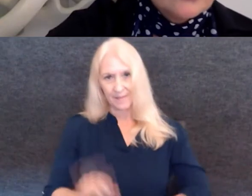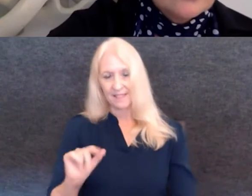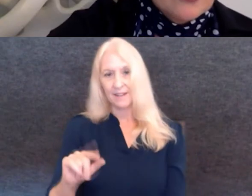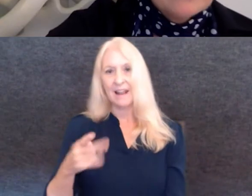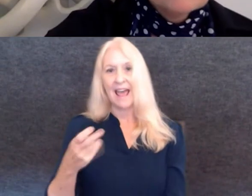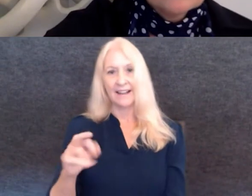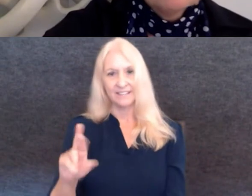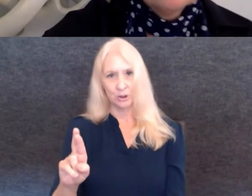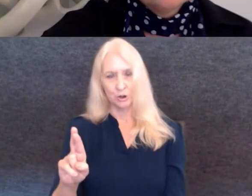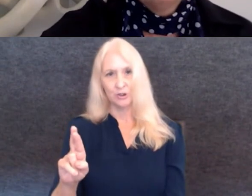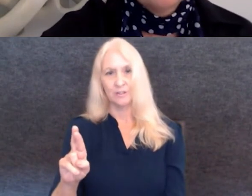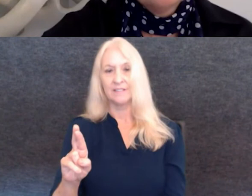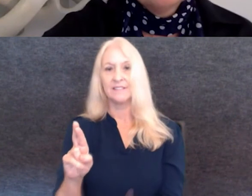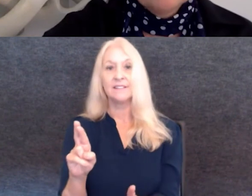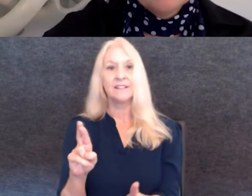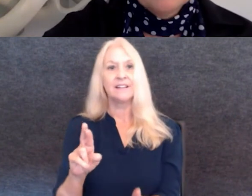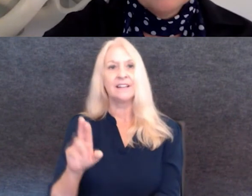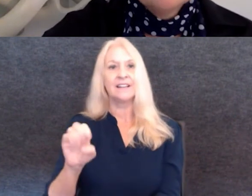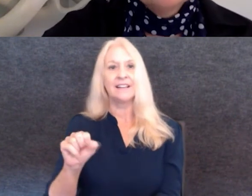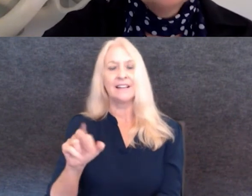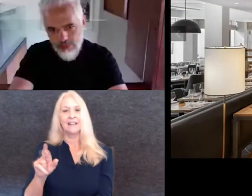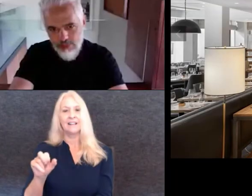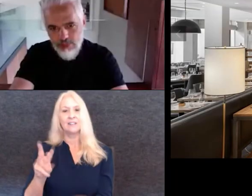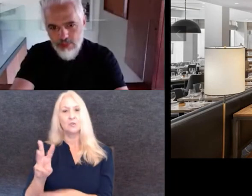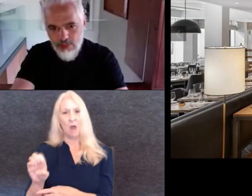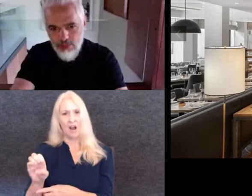which, you know, I am so touched by